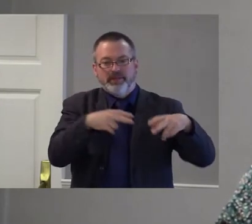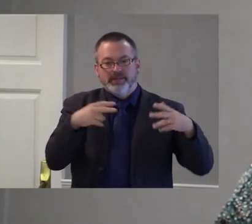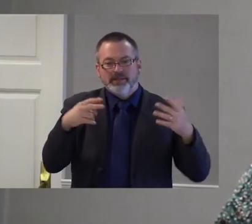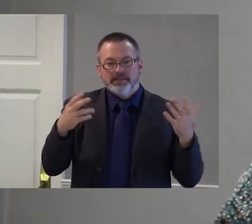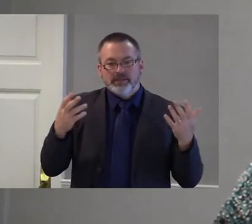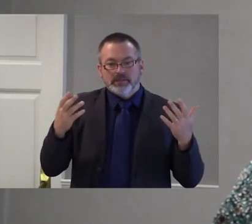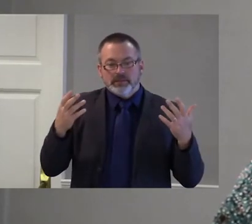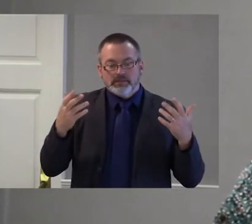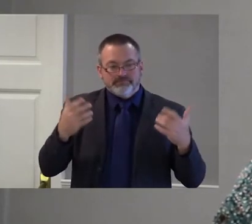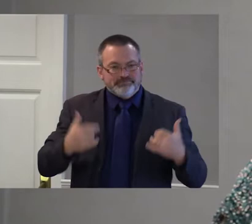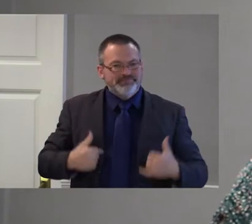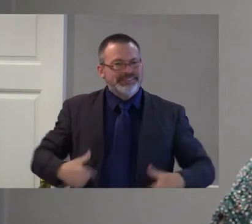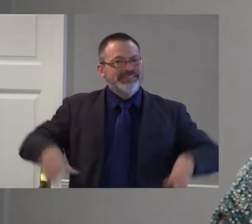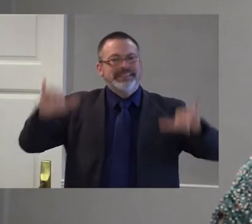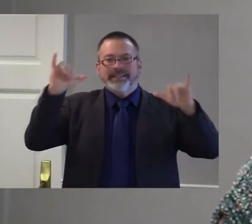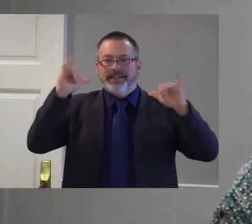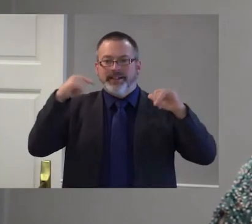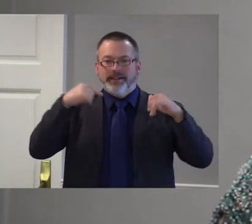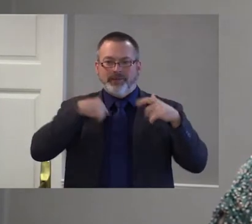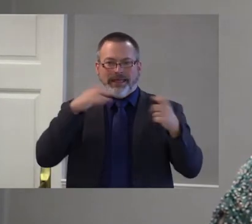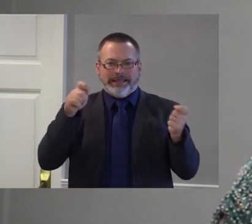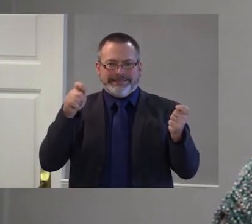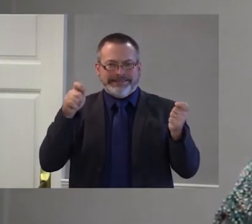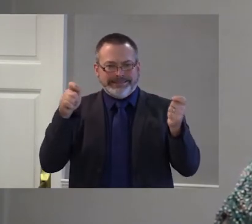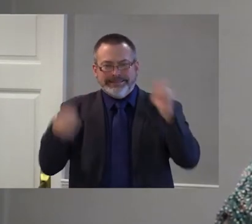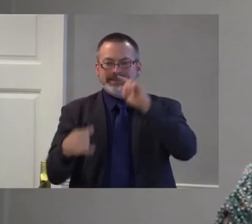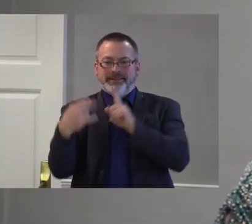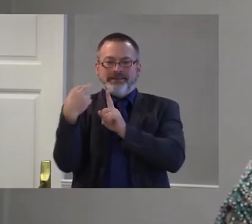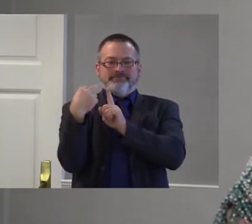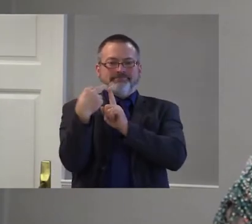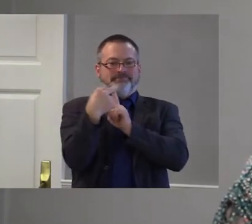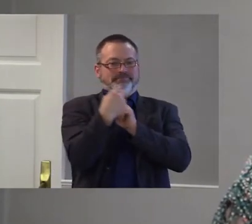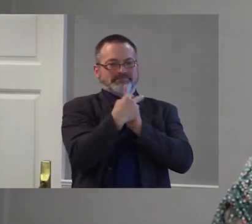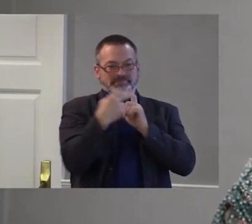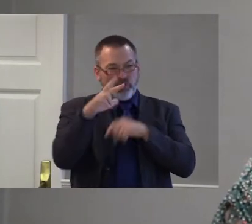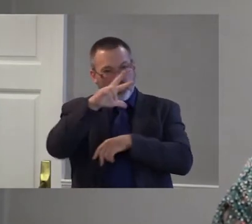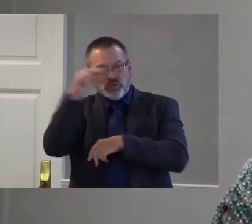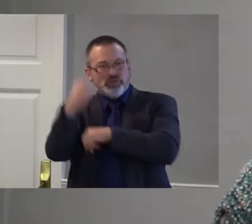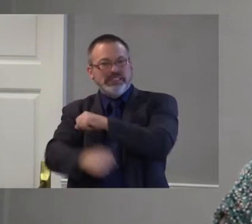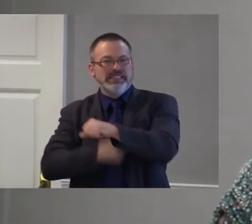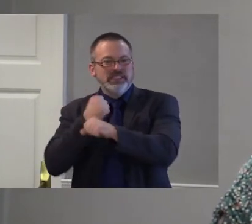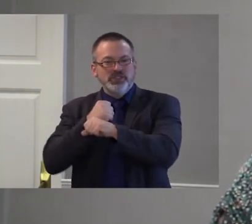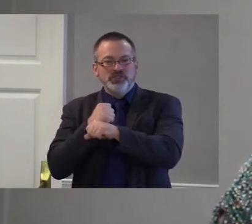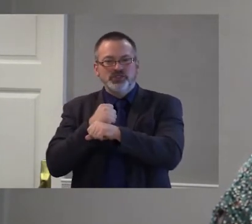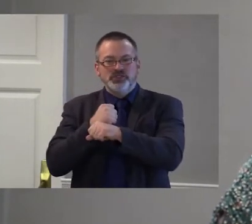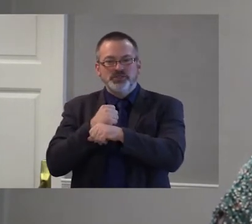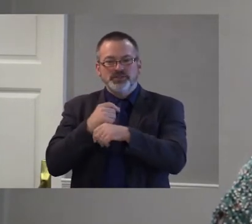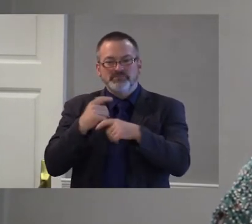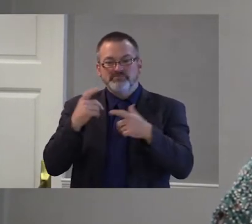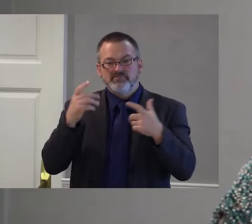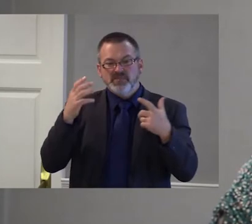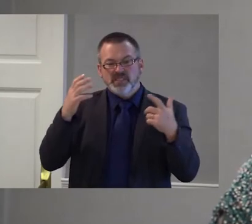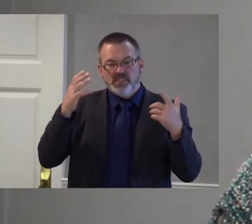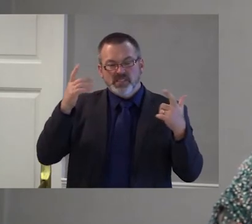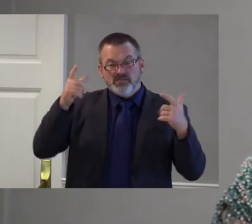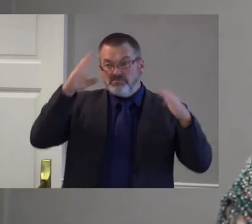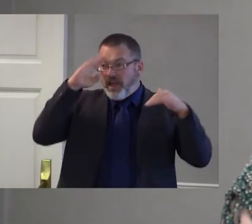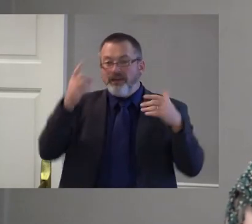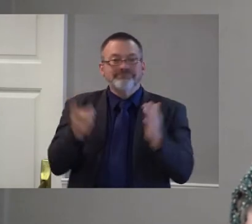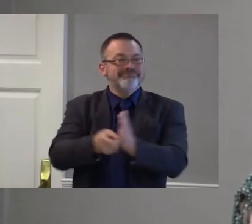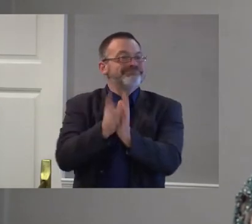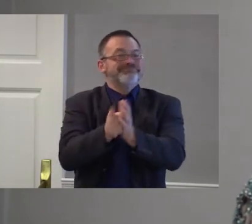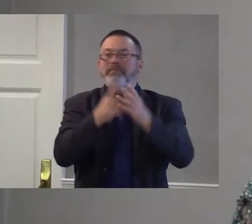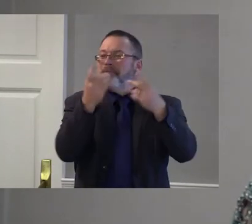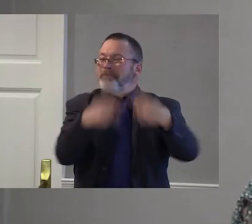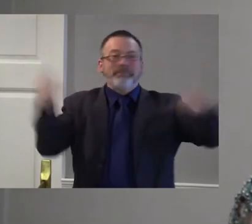that wall with a sledgehammer. 32 years later, we are expected to be the ones to tear it down.